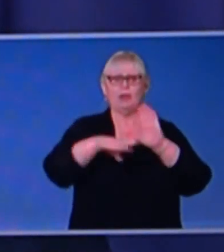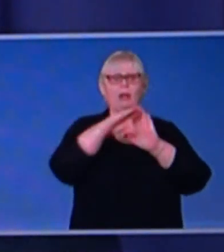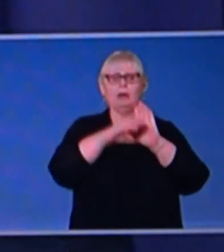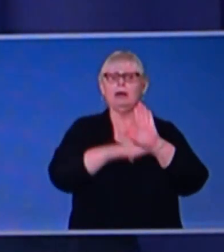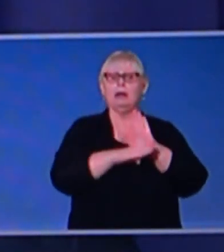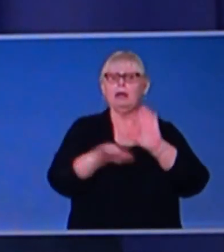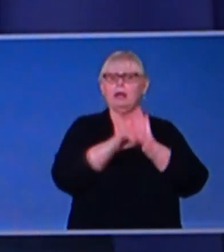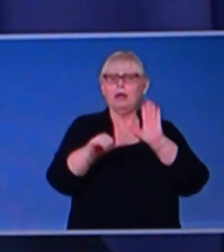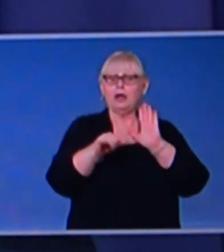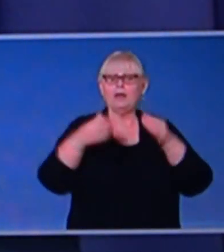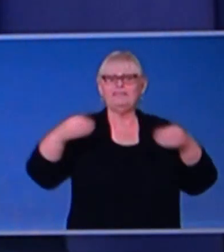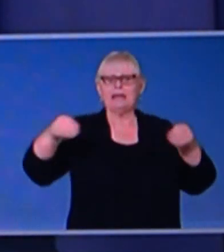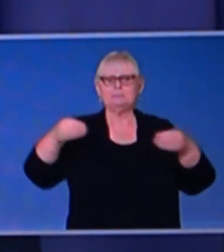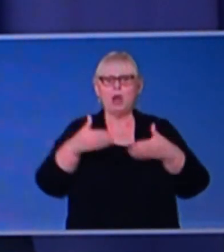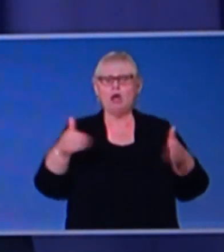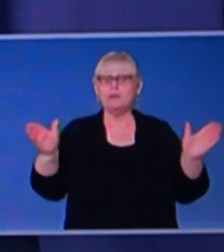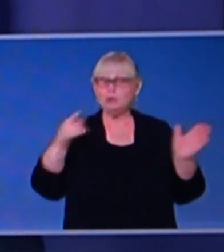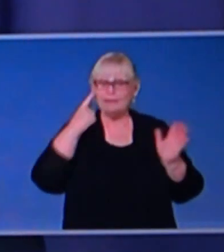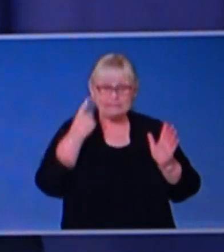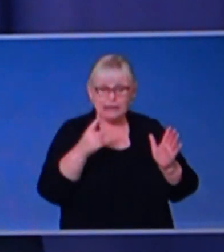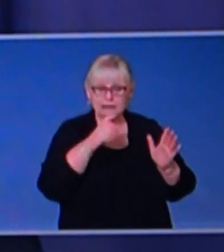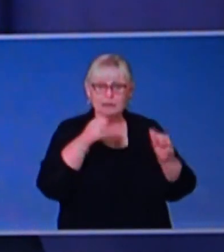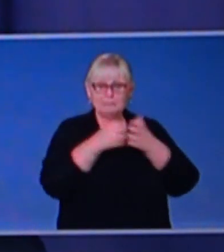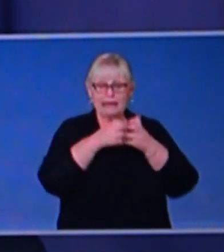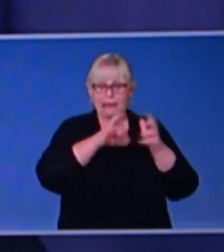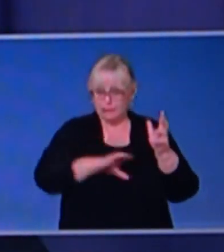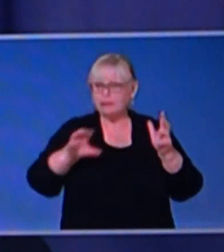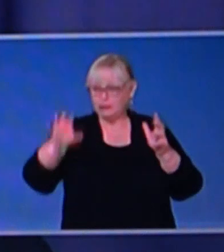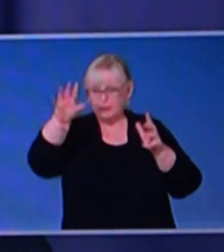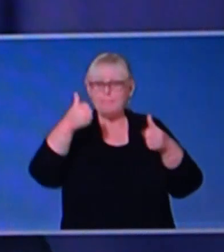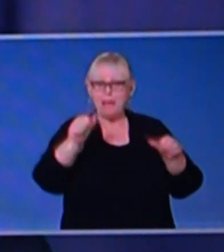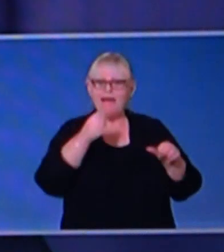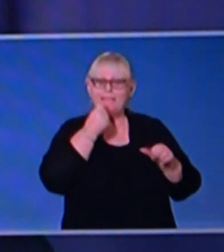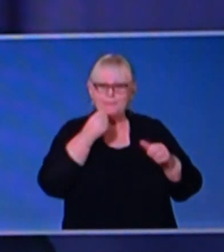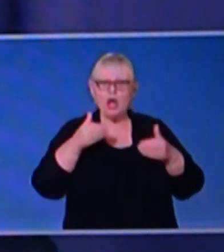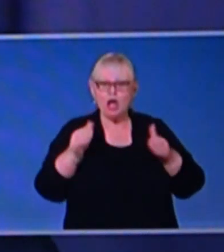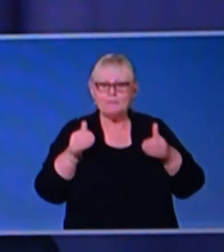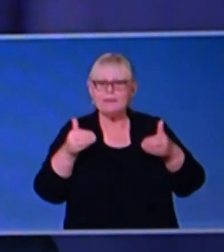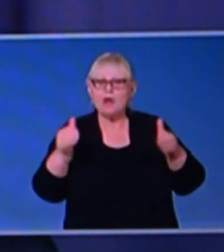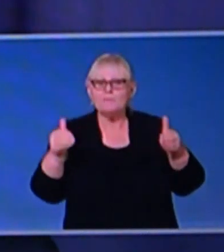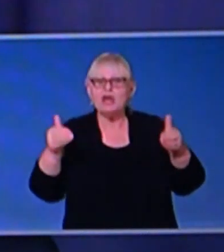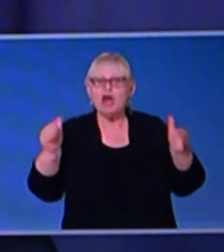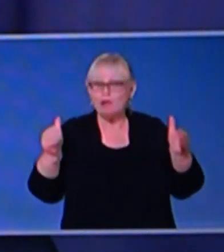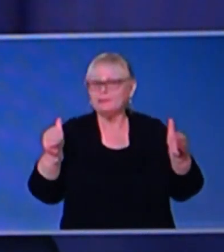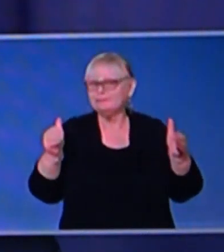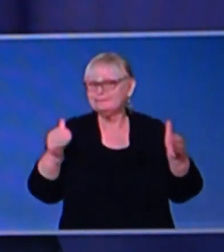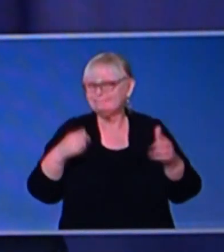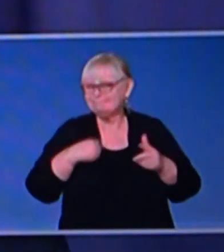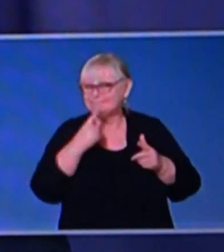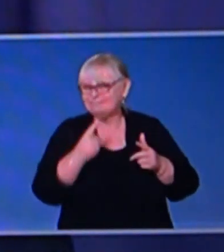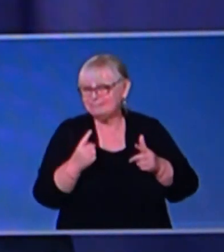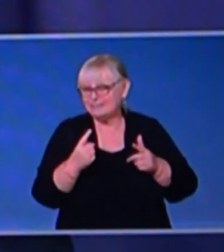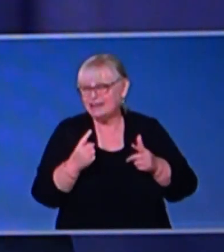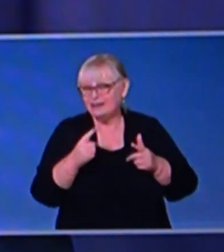away, and you're already seeing that happen with many of the states and territories, as I said they would over this interim period before we get